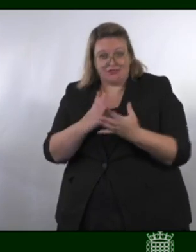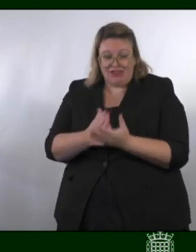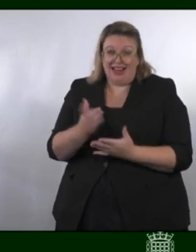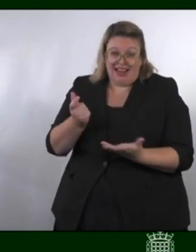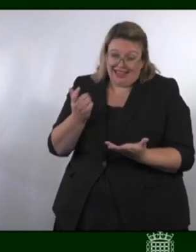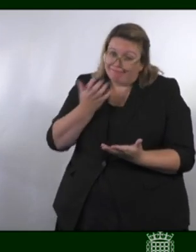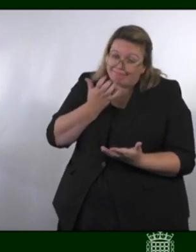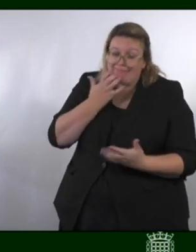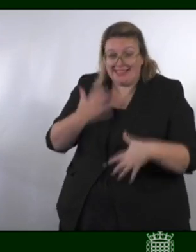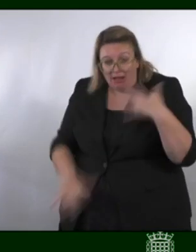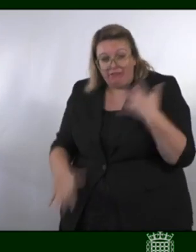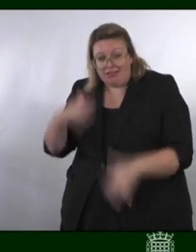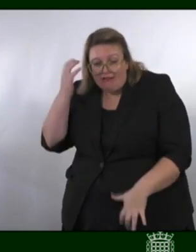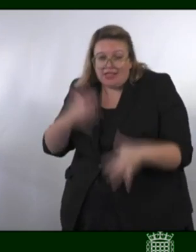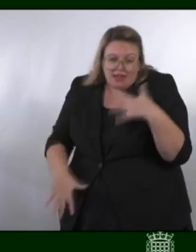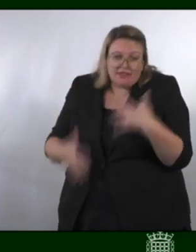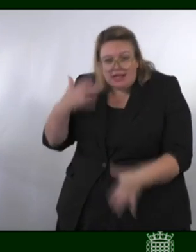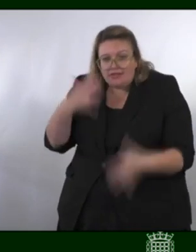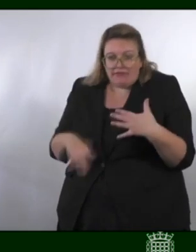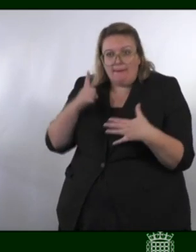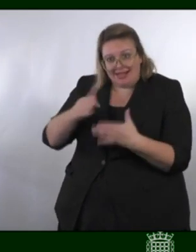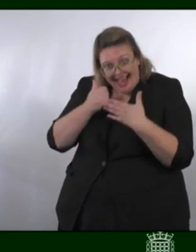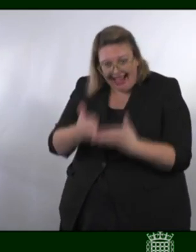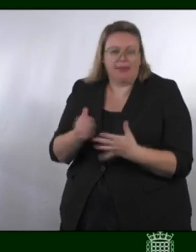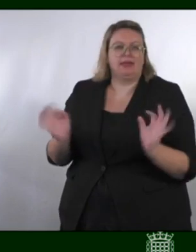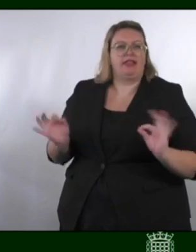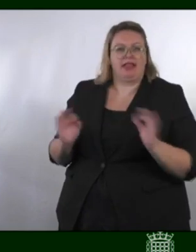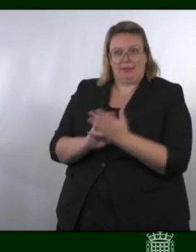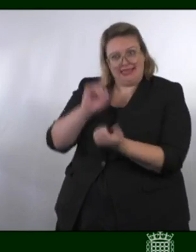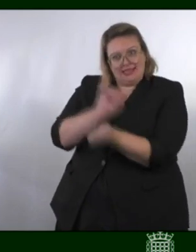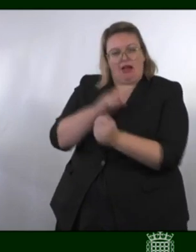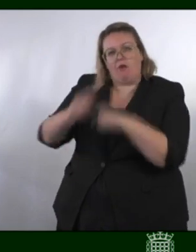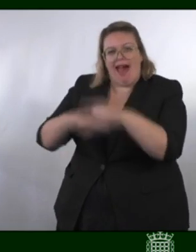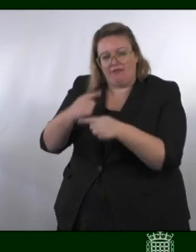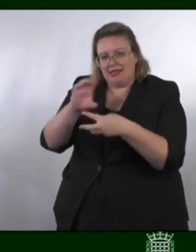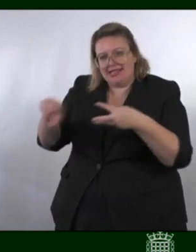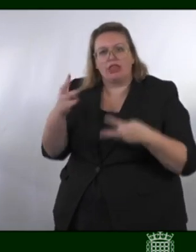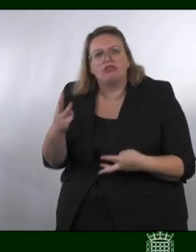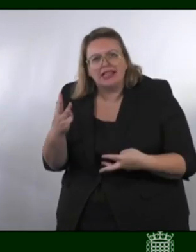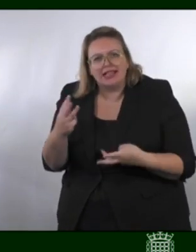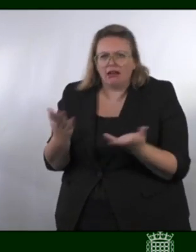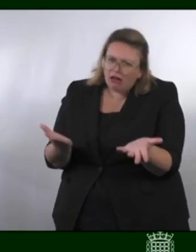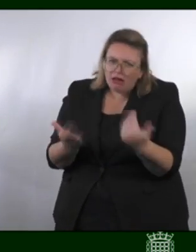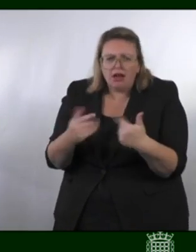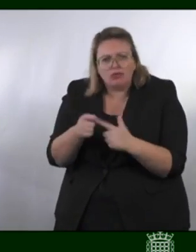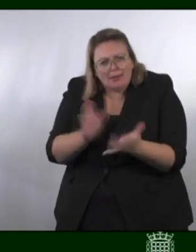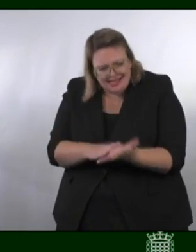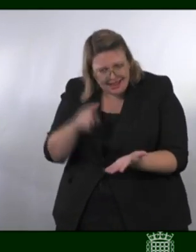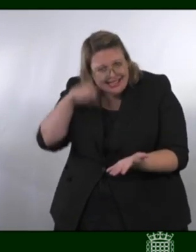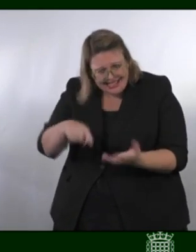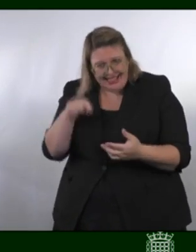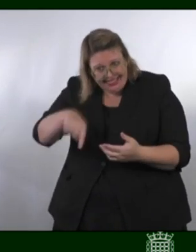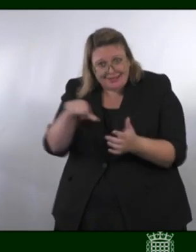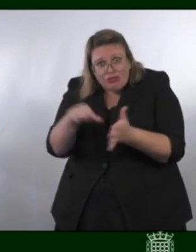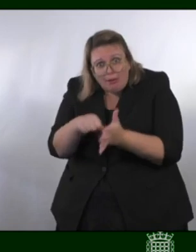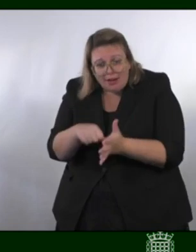likely months and months of agony, from which there's no likely exit. Can the Prime Minister not see the problem if there isn't a clear